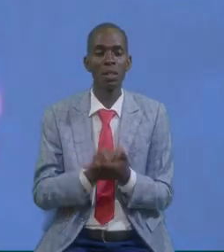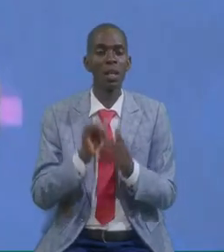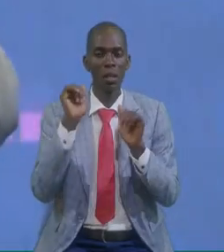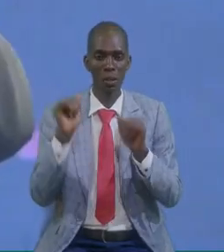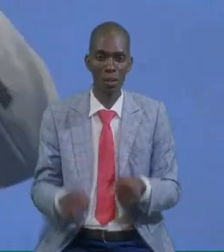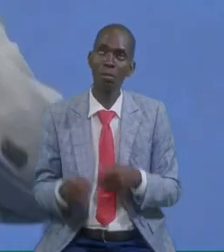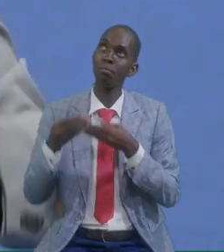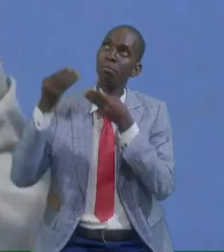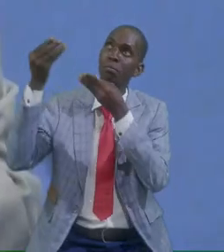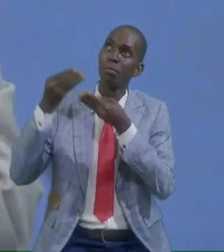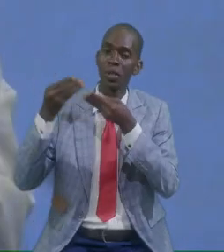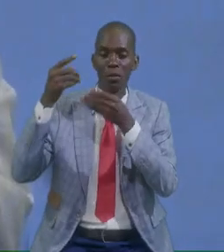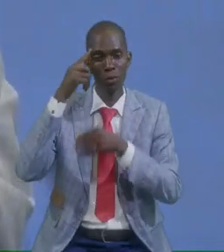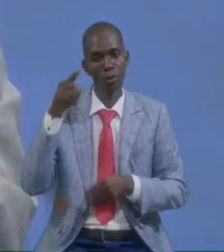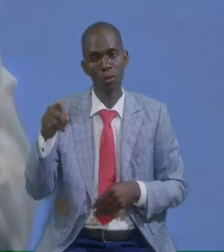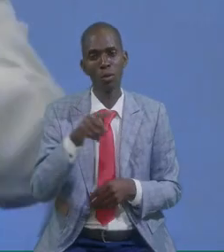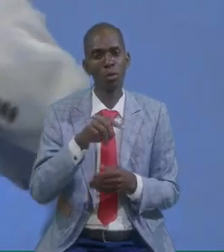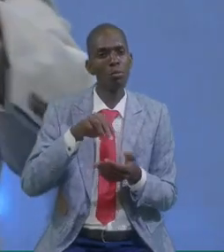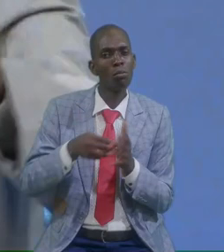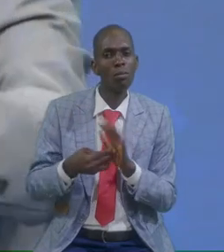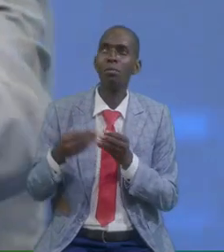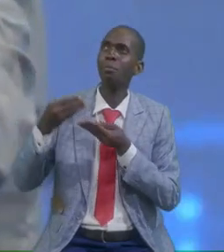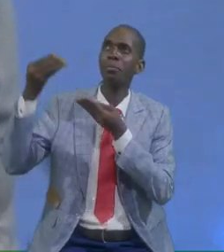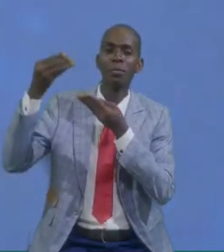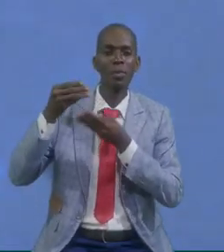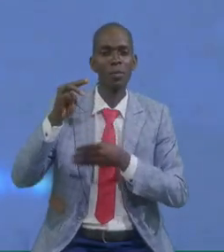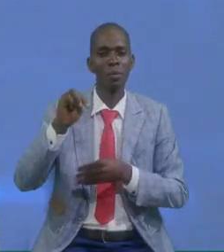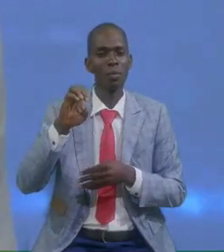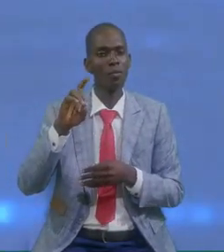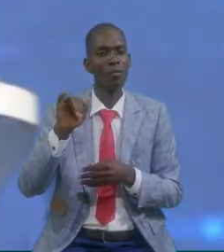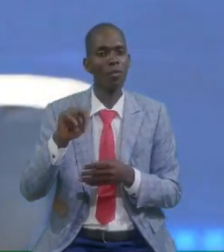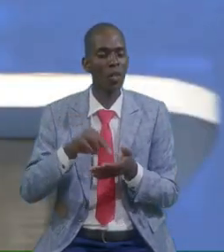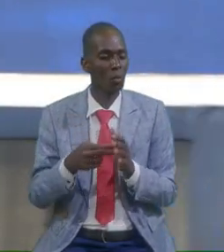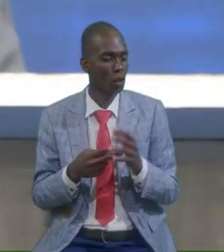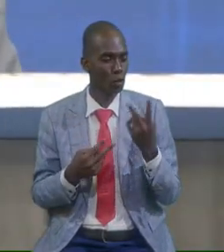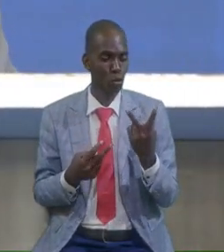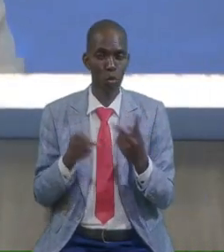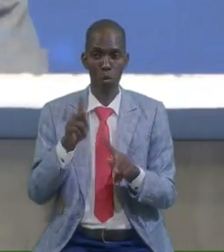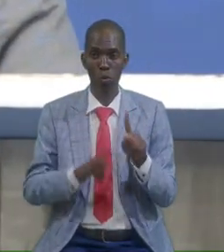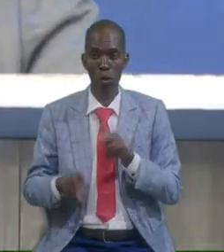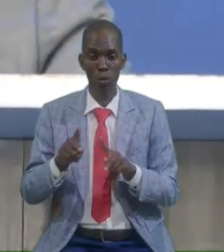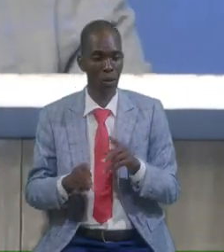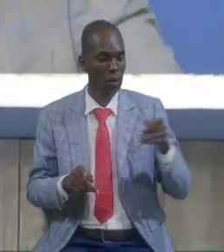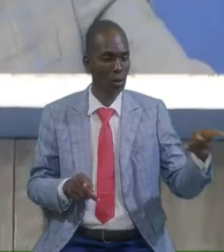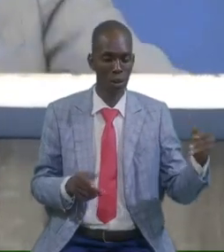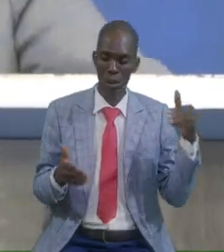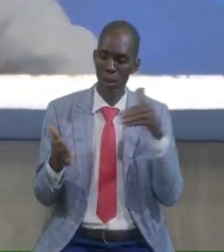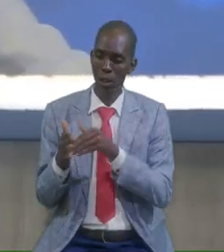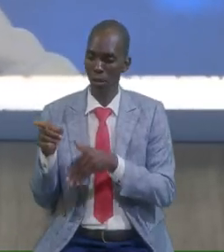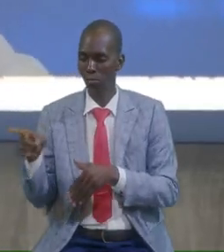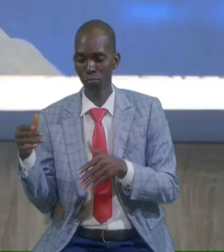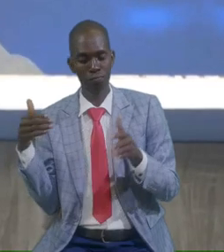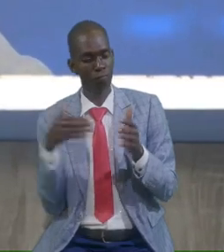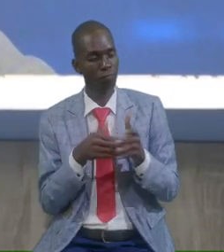you. When we talk of mediation, two people are against each other. There